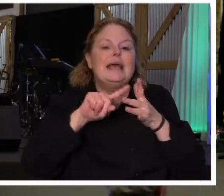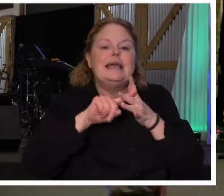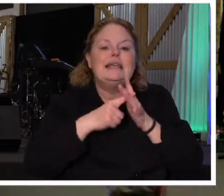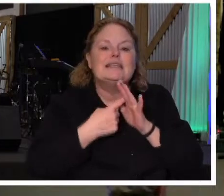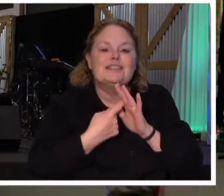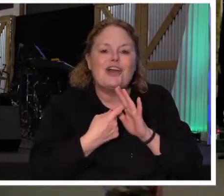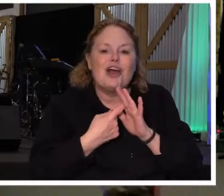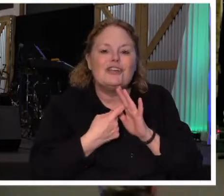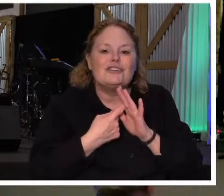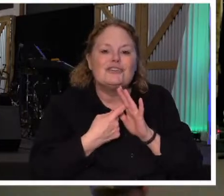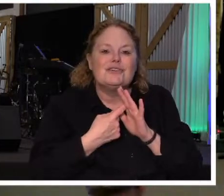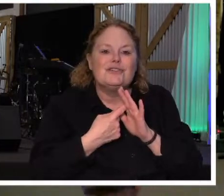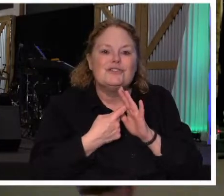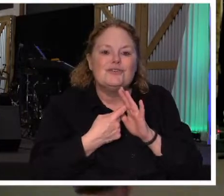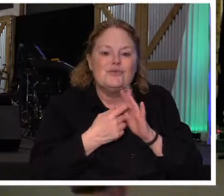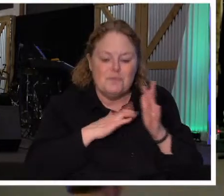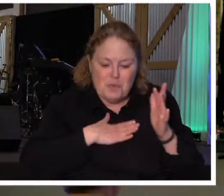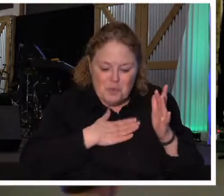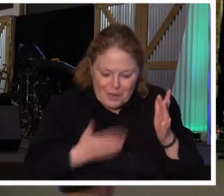himself to live for a greater cause.